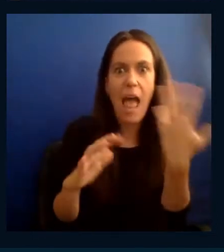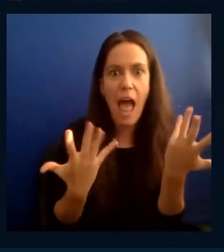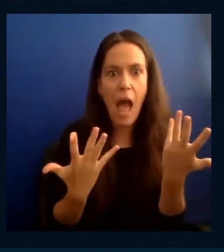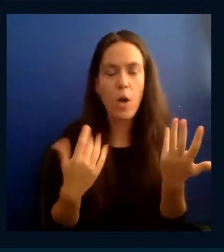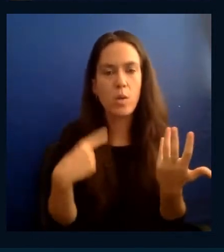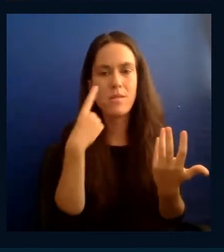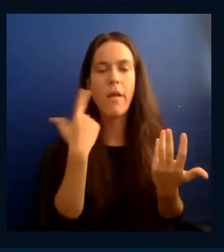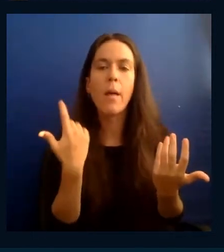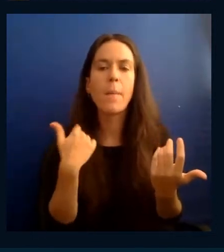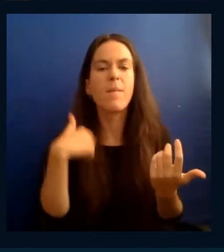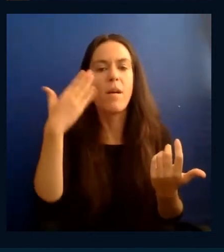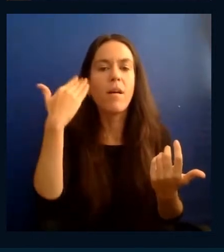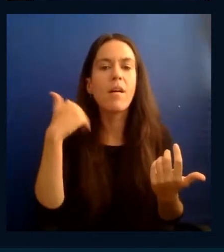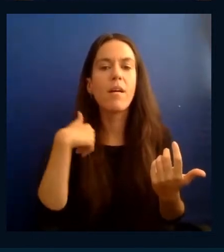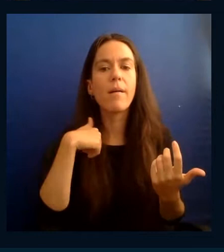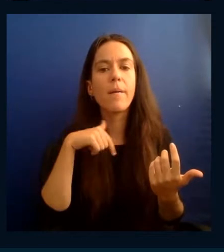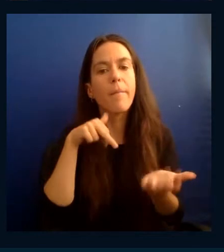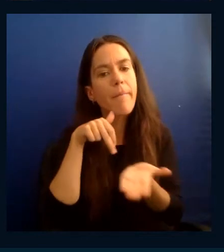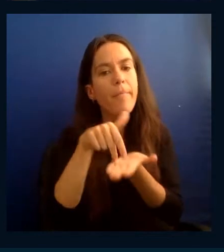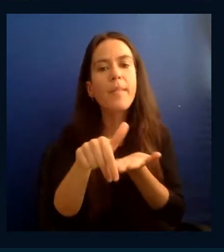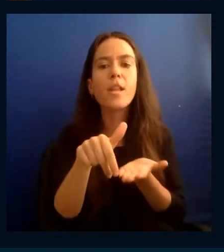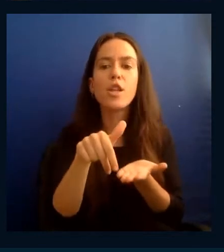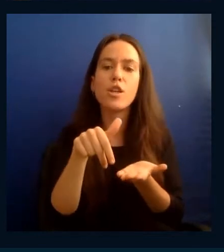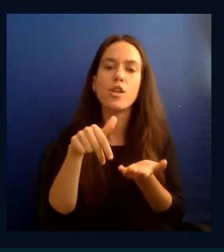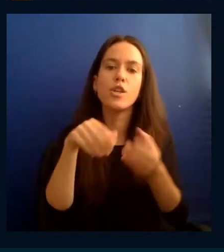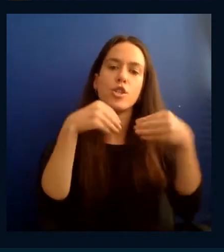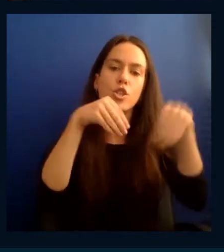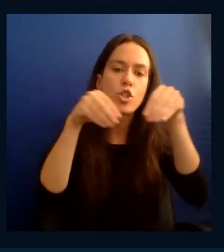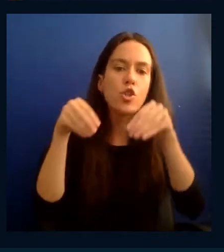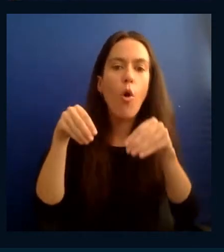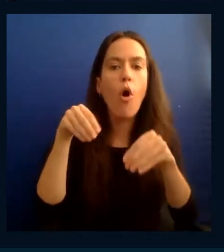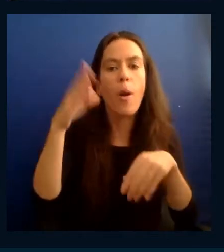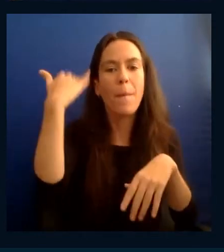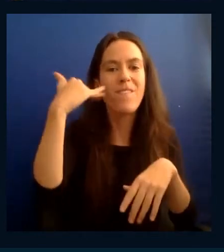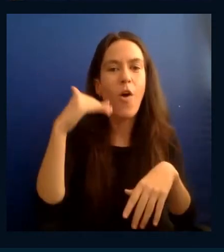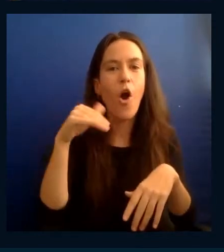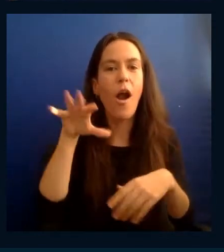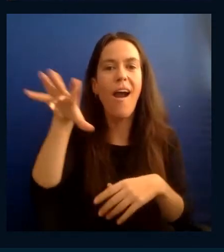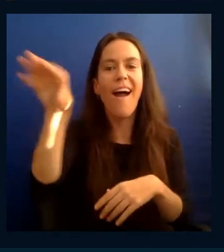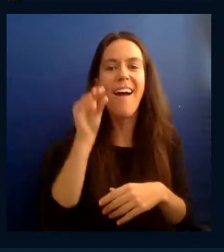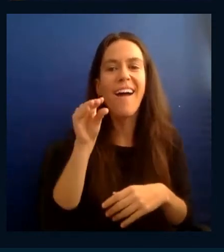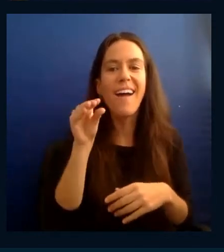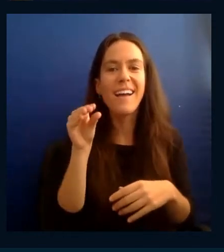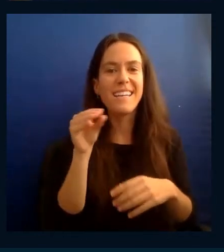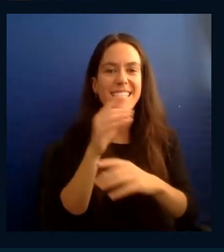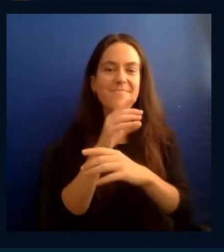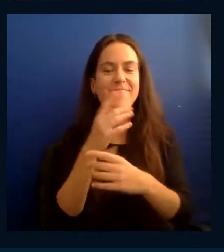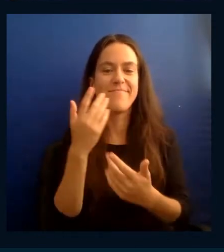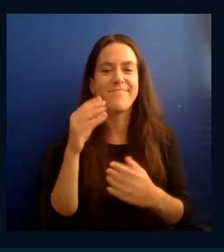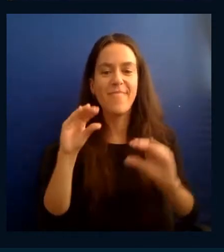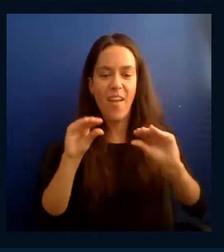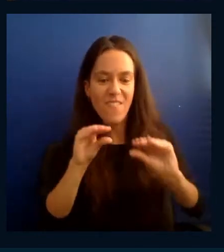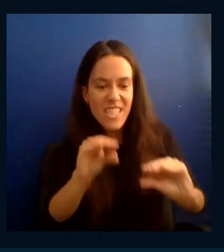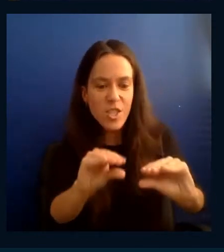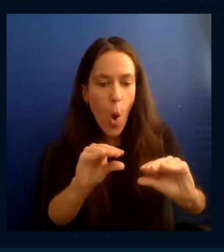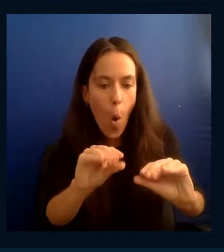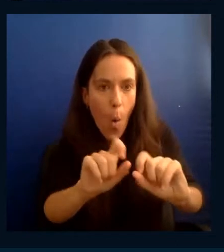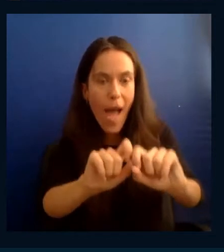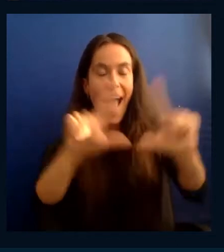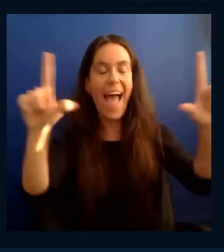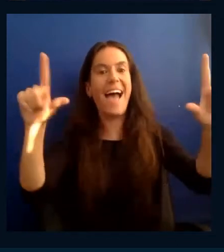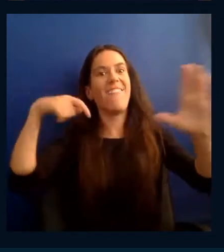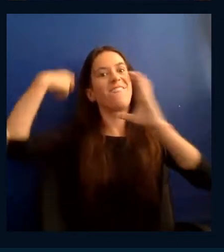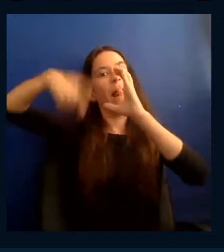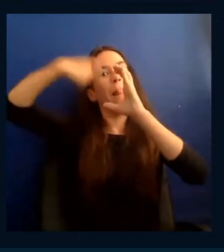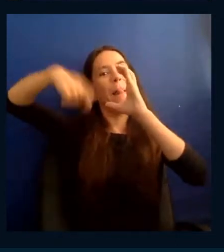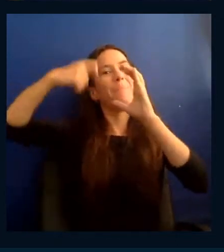a store, get a VHS tape, watch it, bring it home. Netflix broke into the market and really stole the show because you can